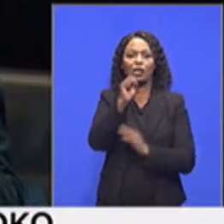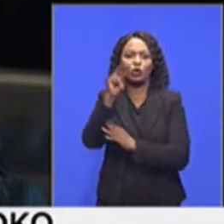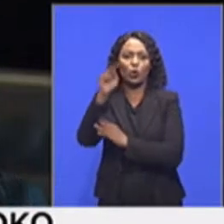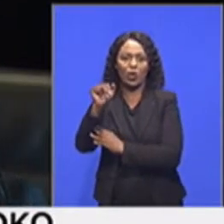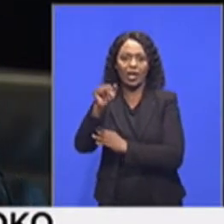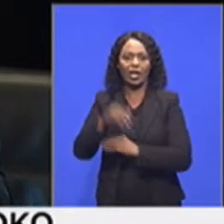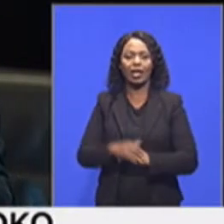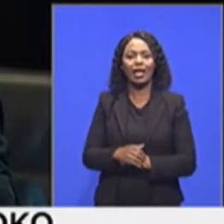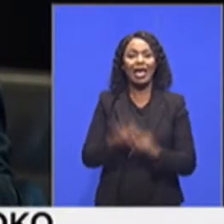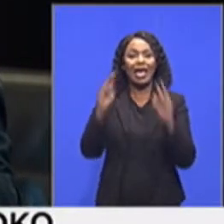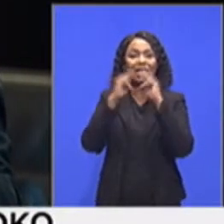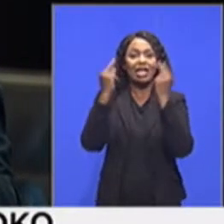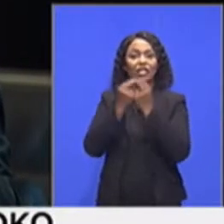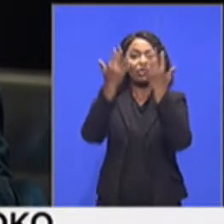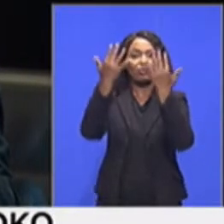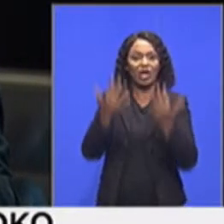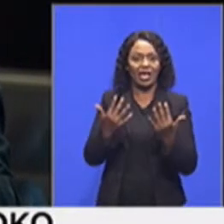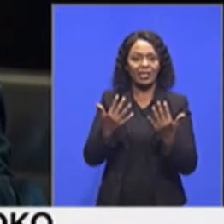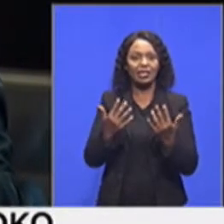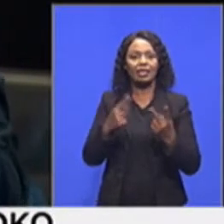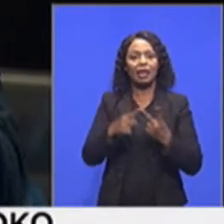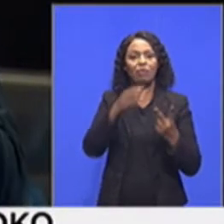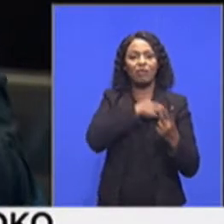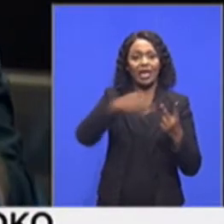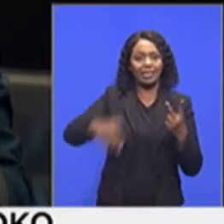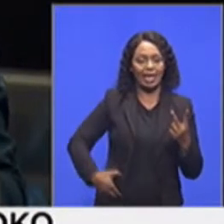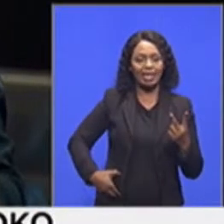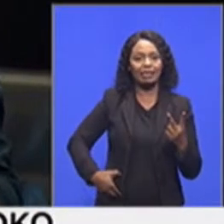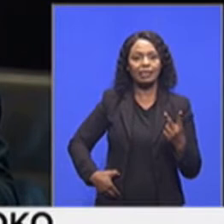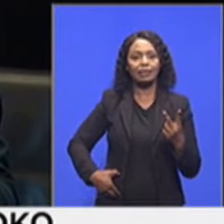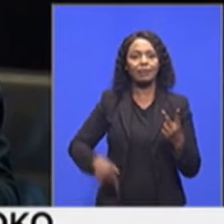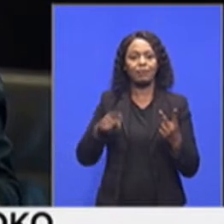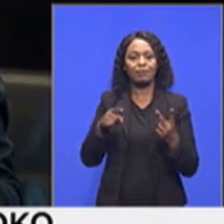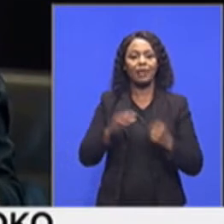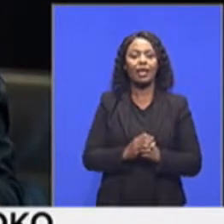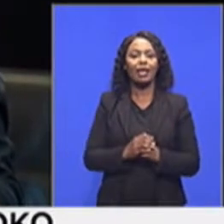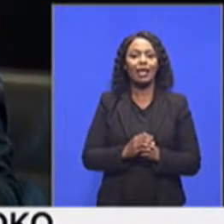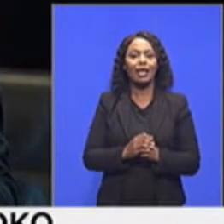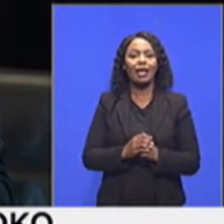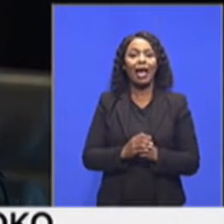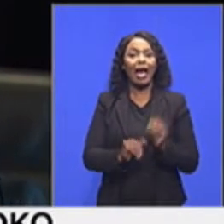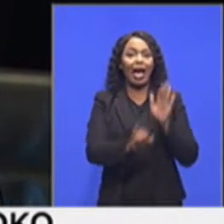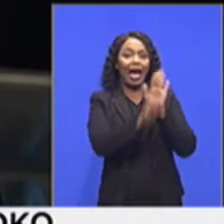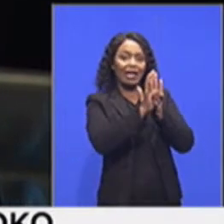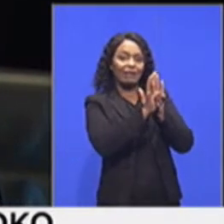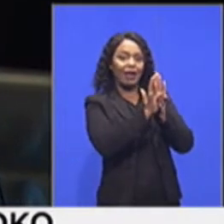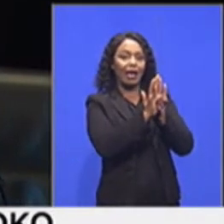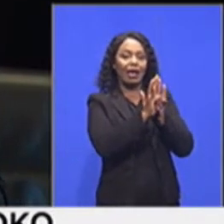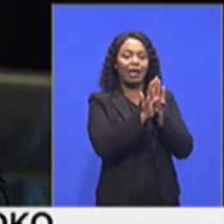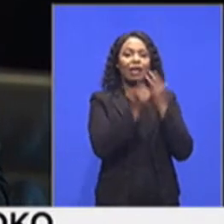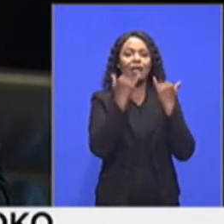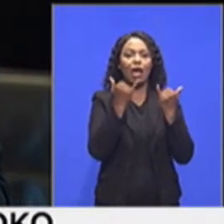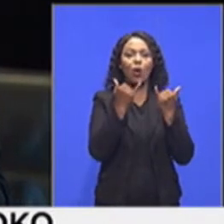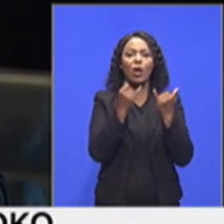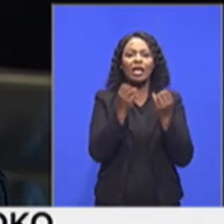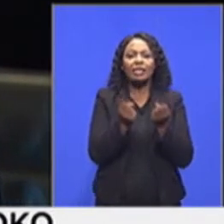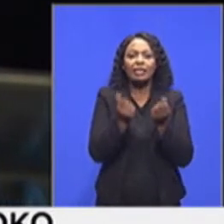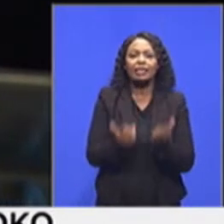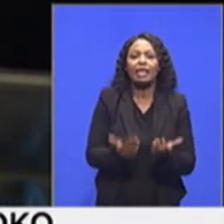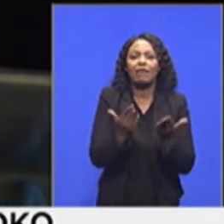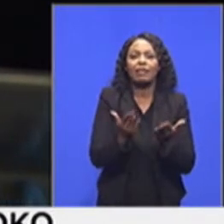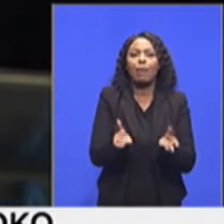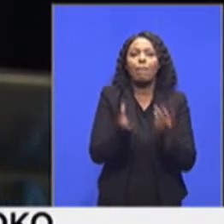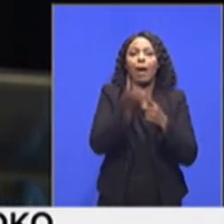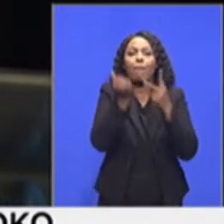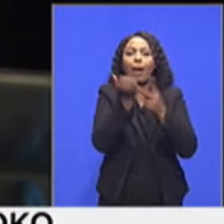Treasurer and the President, National Treasurer has already identified where large savings can be achieved. In this